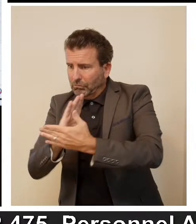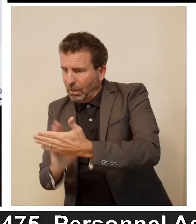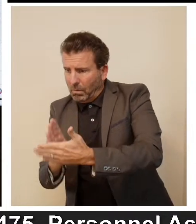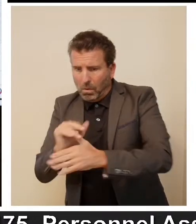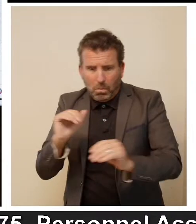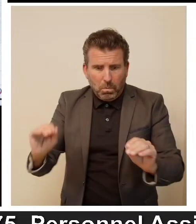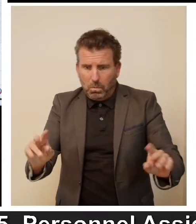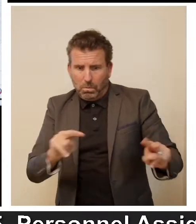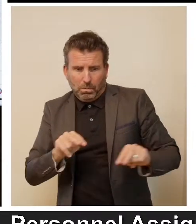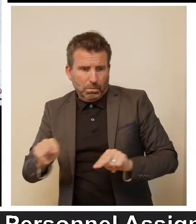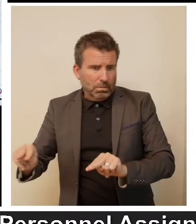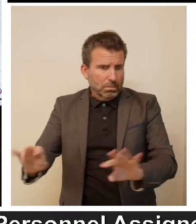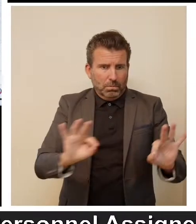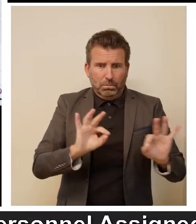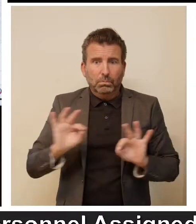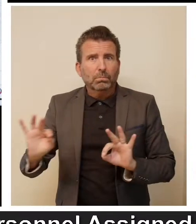area.